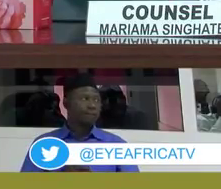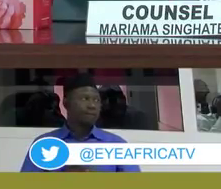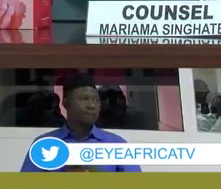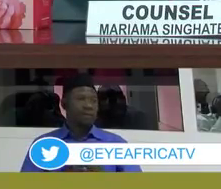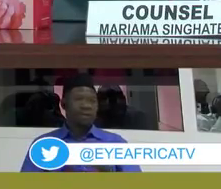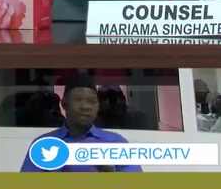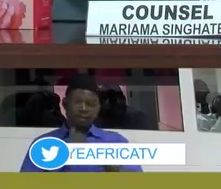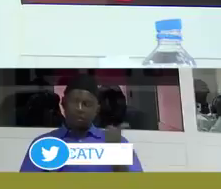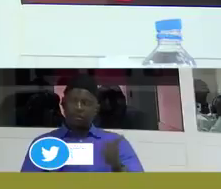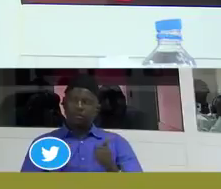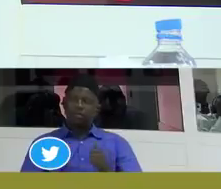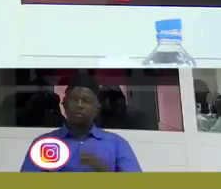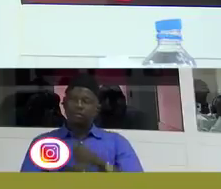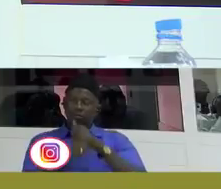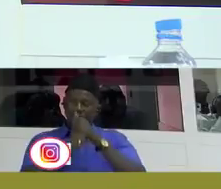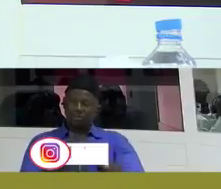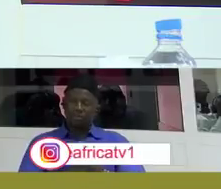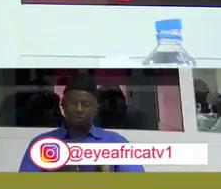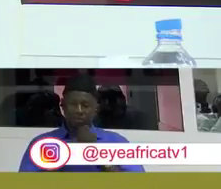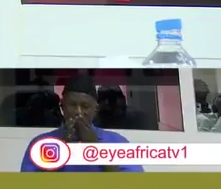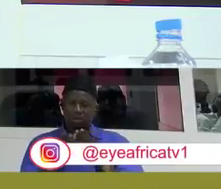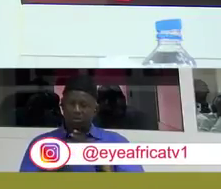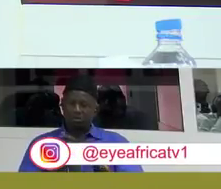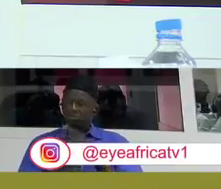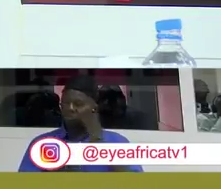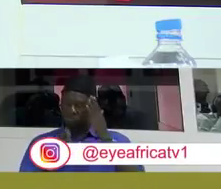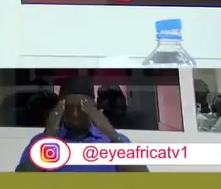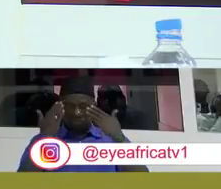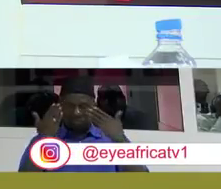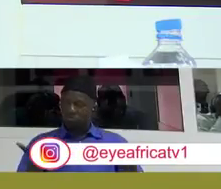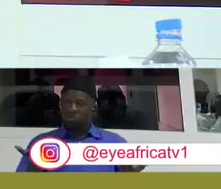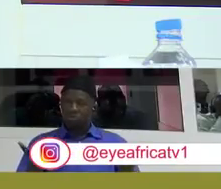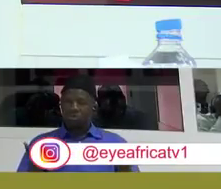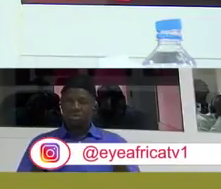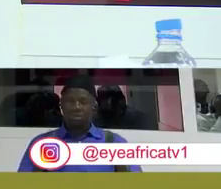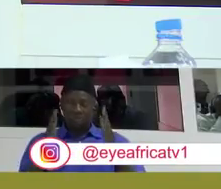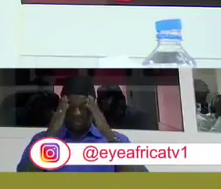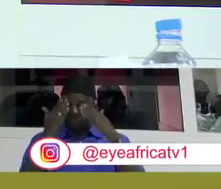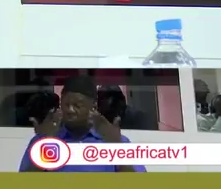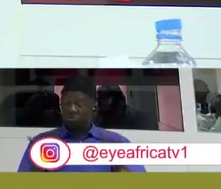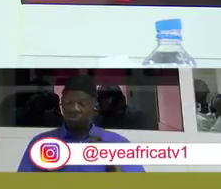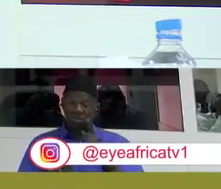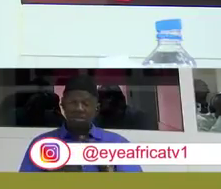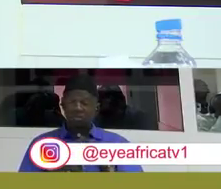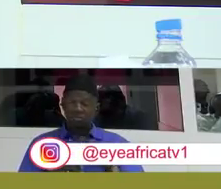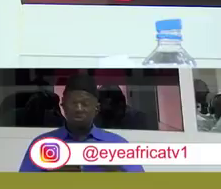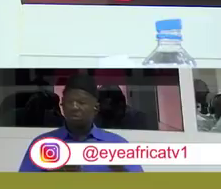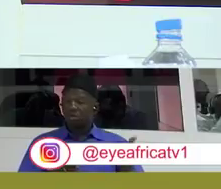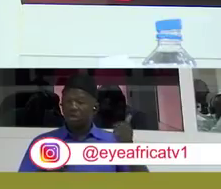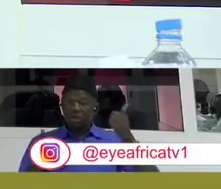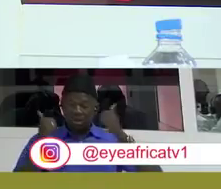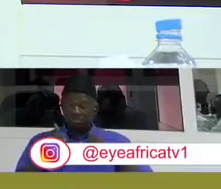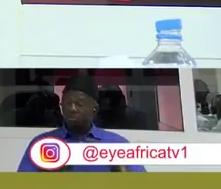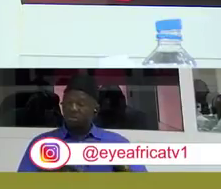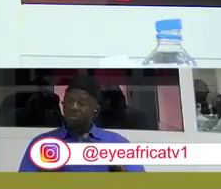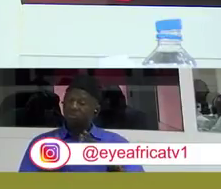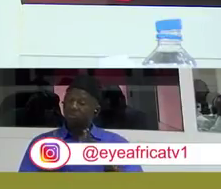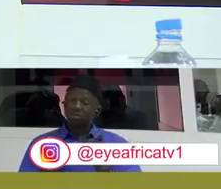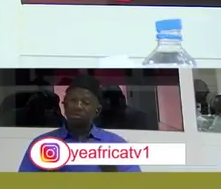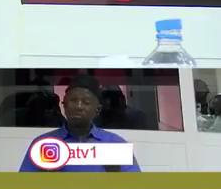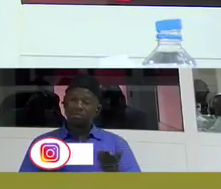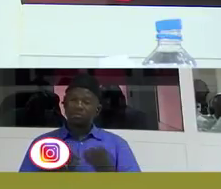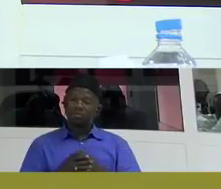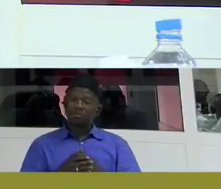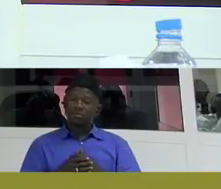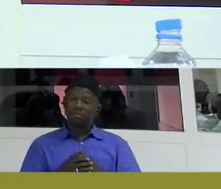the bishop said he was not aware. He didn't know that it would come to that.